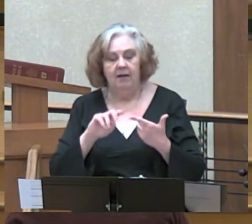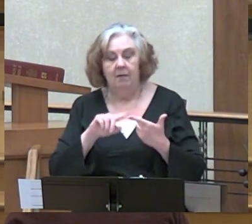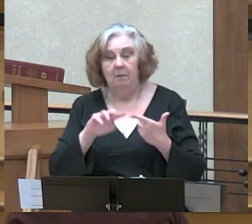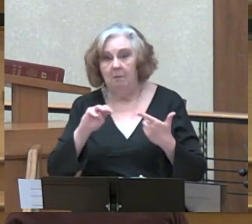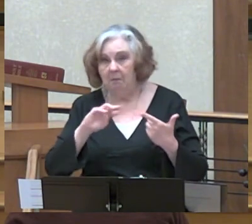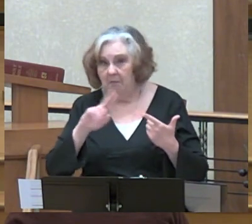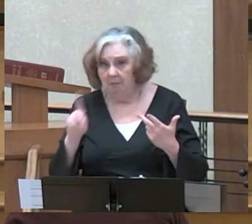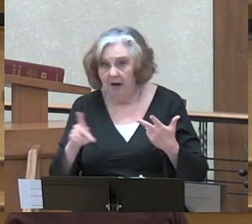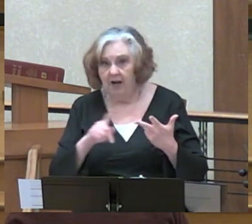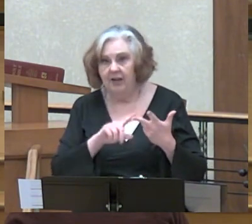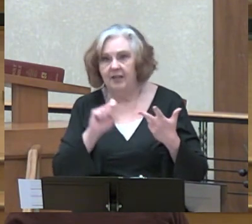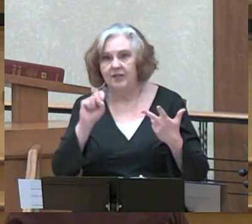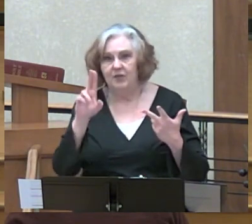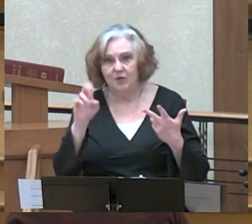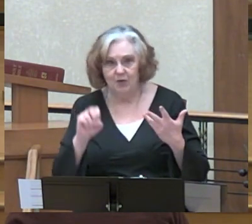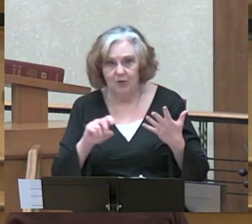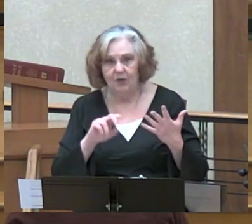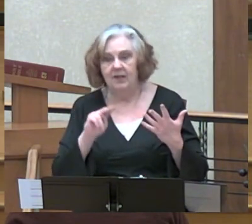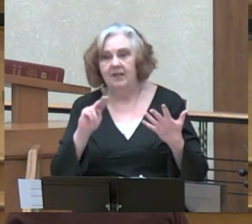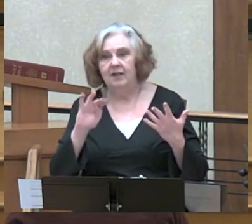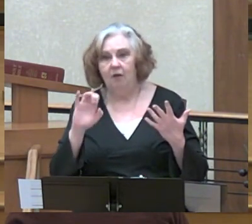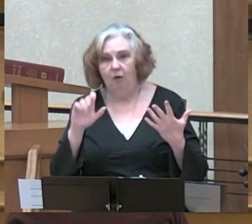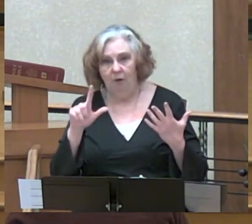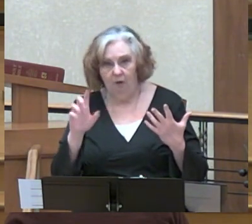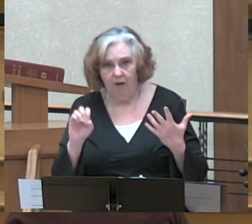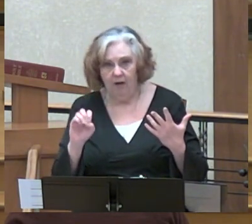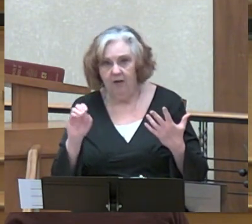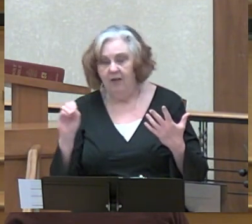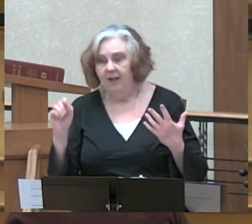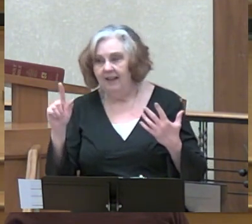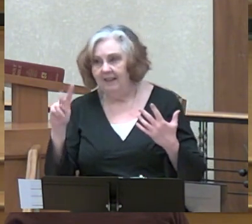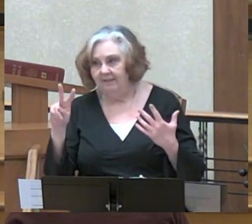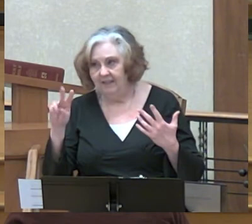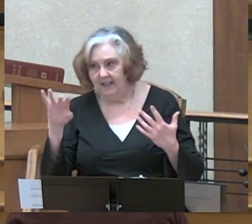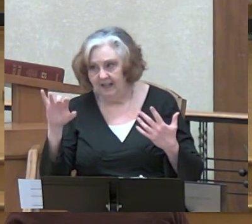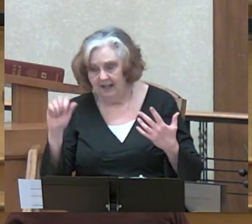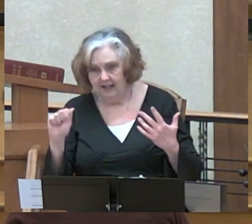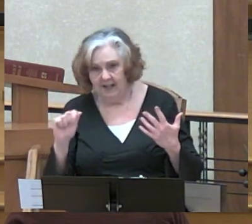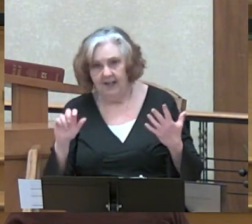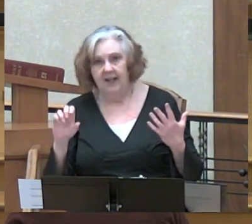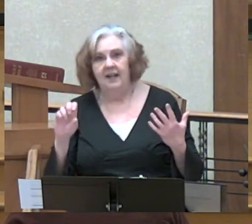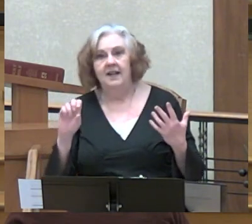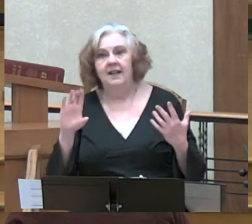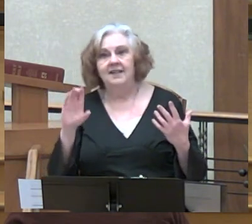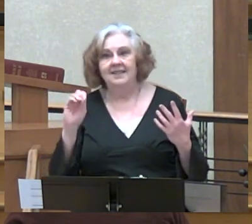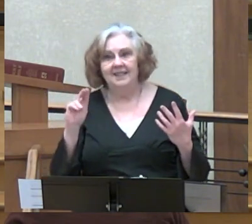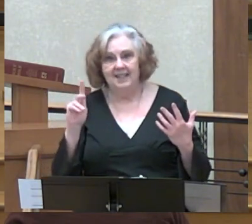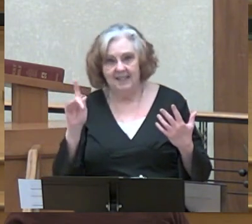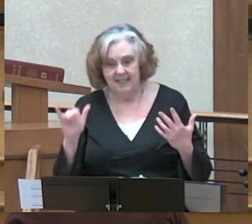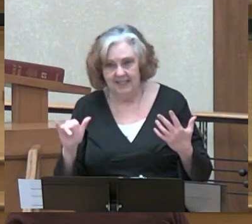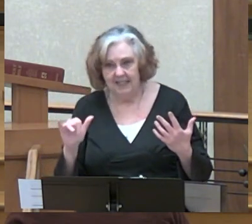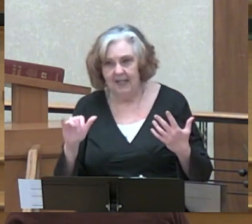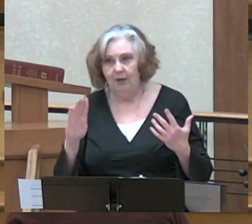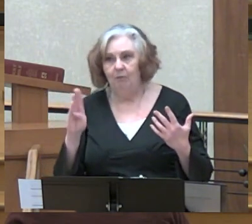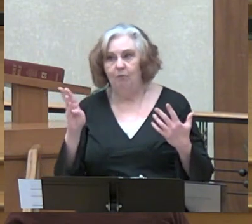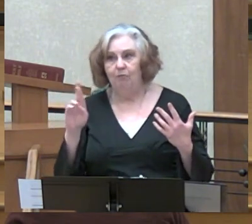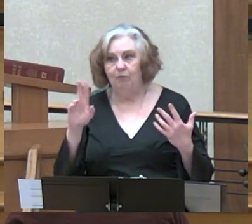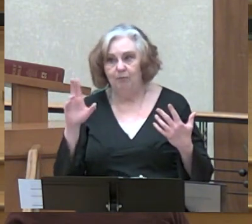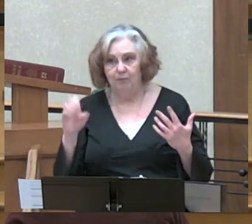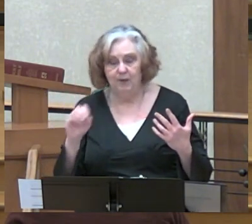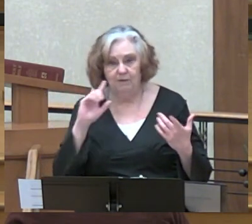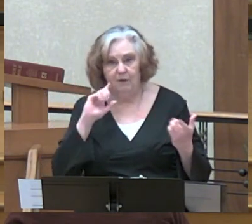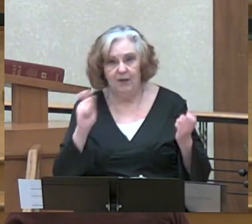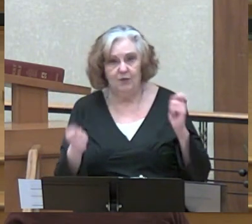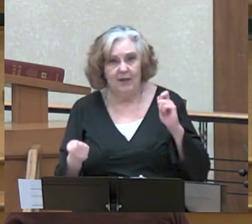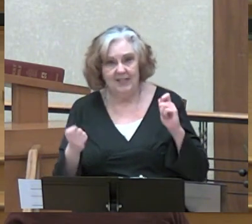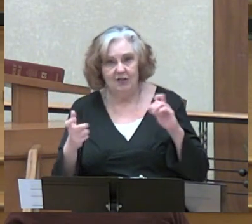Sue Lundquist, Nicole Iverson, Olivia Lamb, Terry Wiltsey, Cindy Basie, Bruce Goodland. For our pastoral transition team